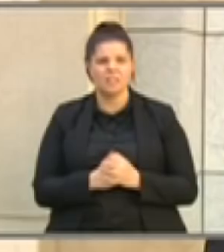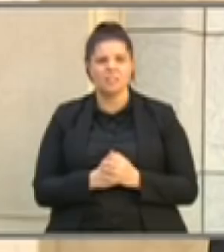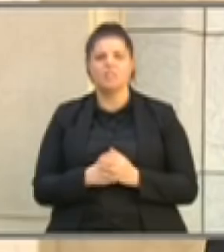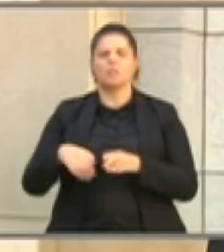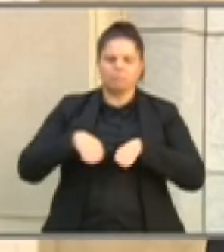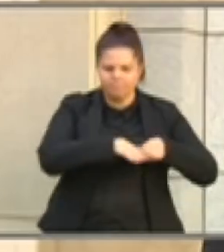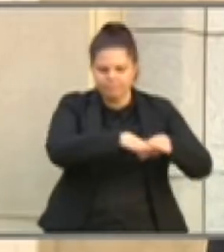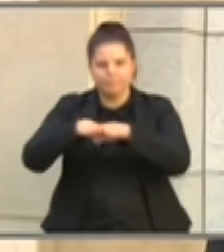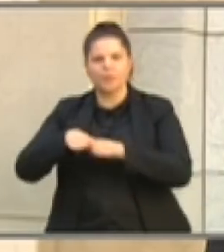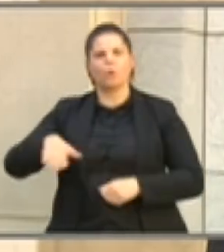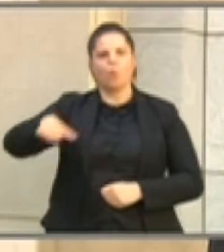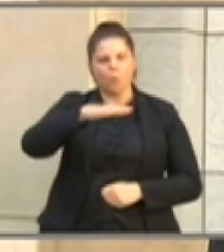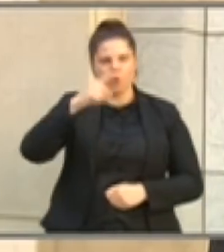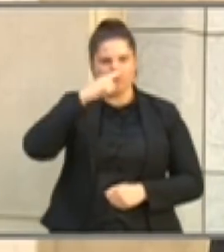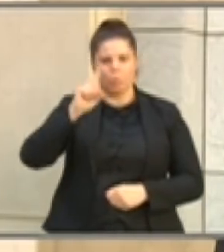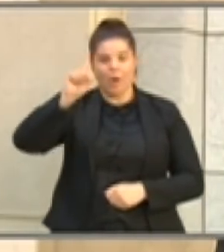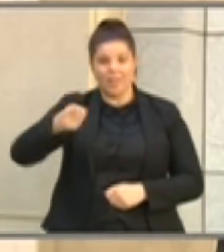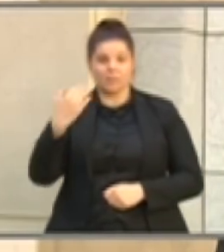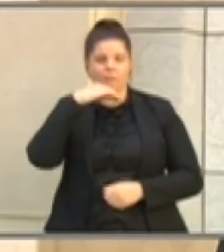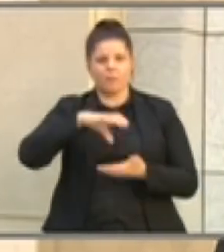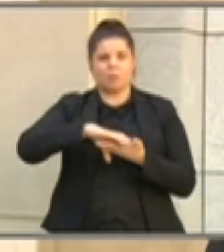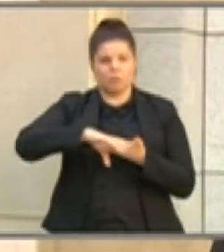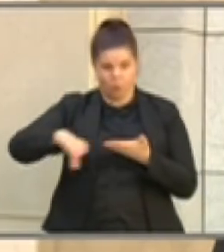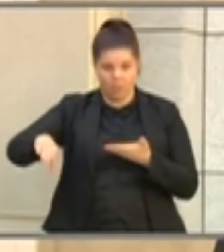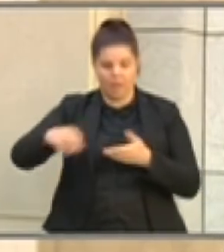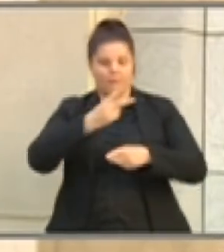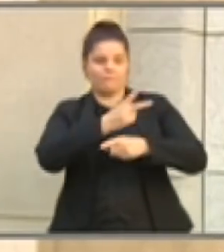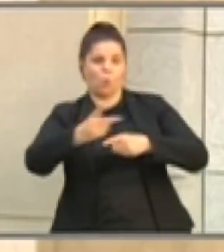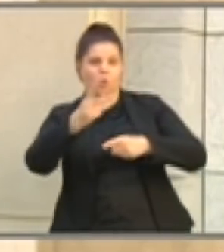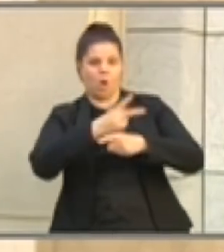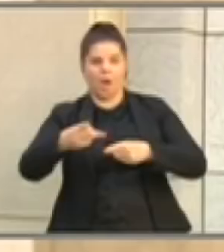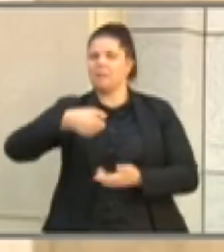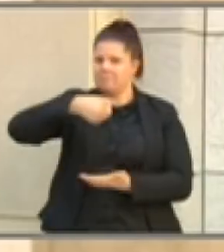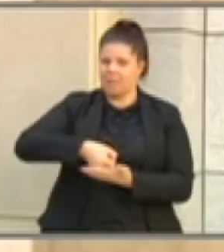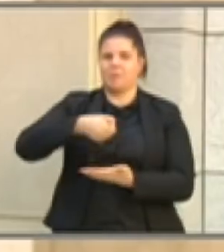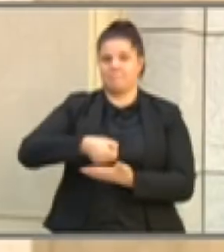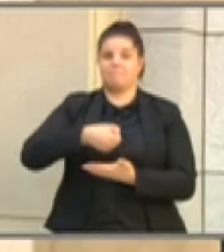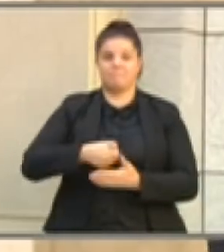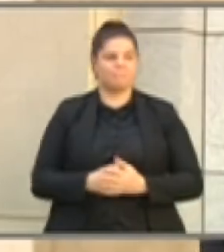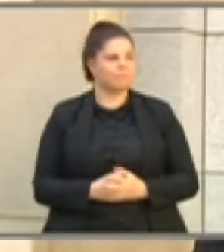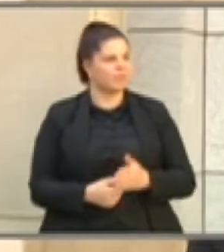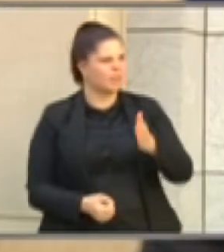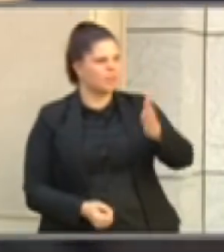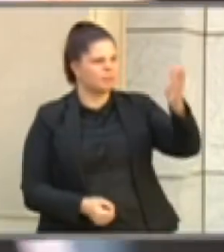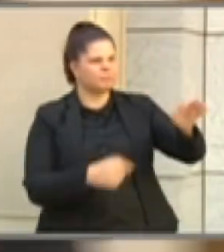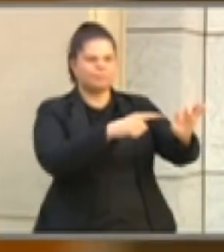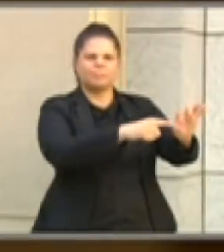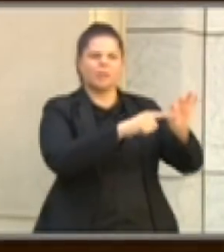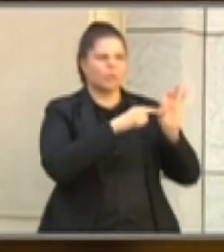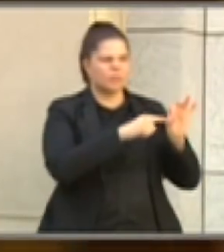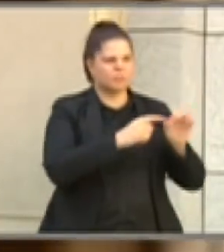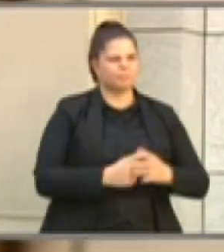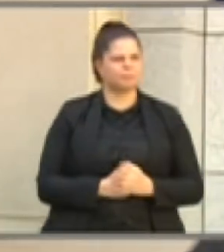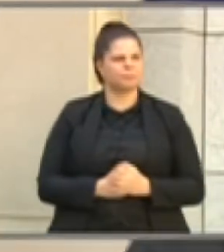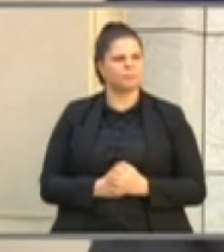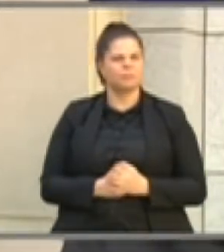of $1,500. That will be a minimum payment to those many people. Okay. Over back. Is